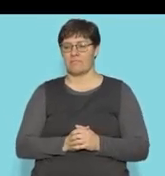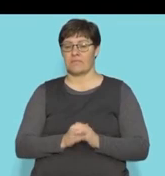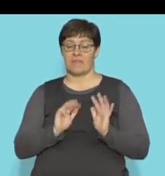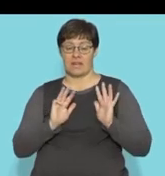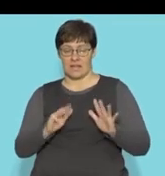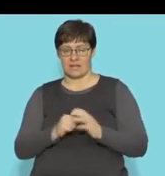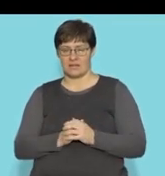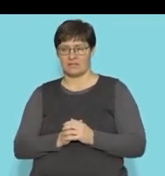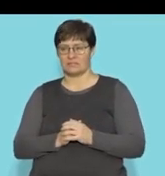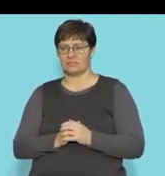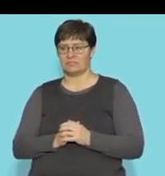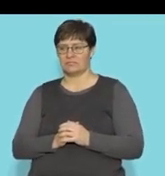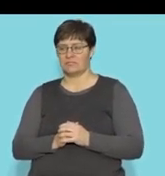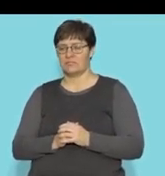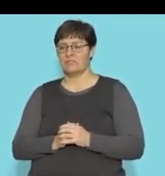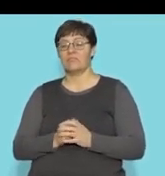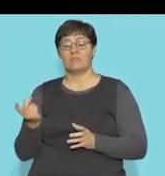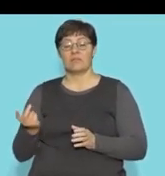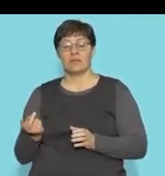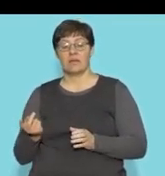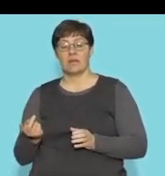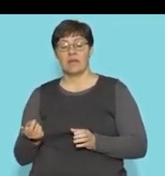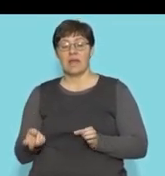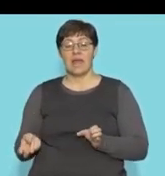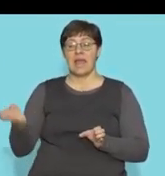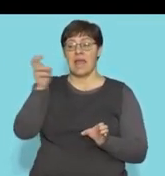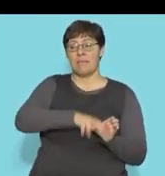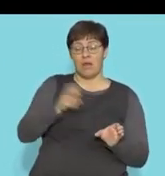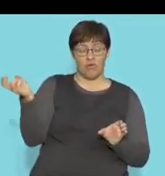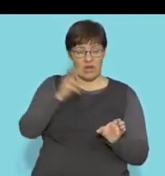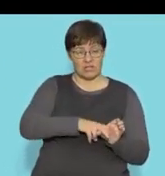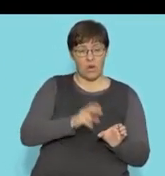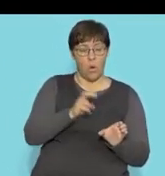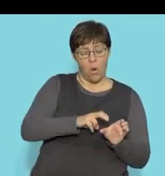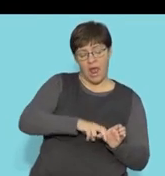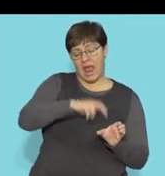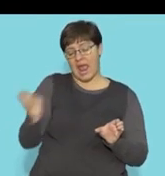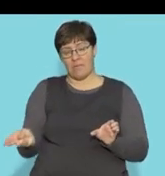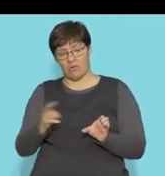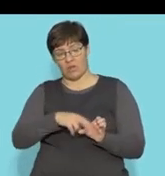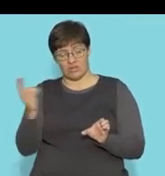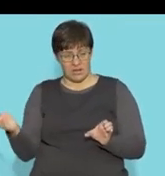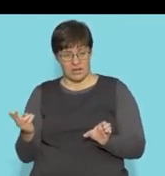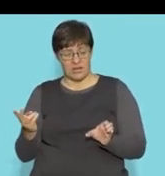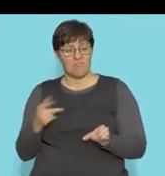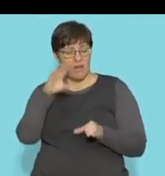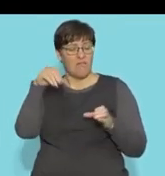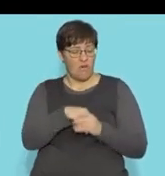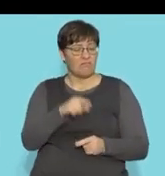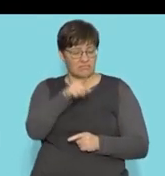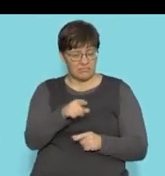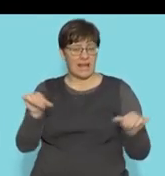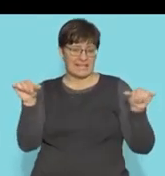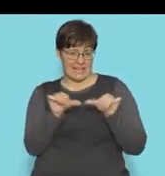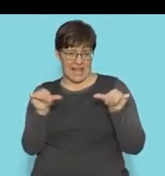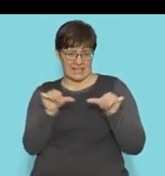Number 9, could immigration or emigration have played a role in determining